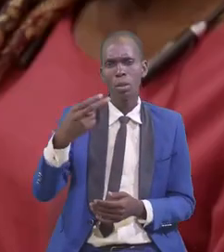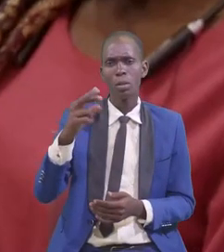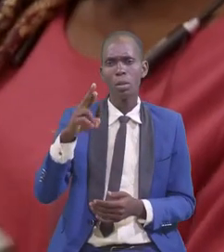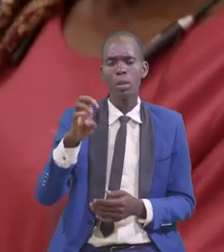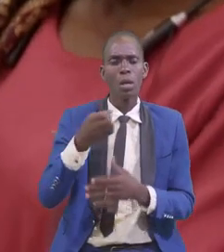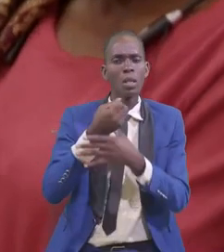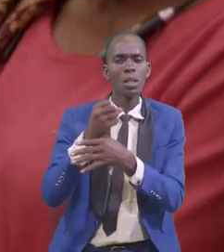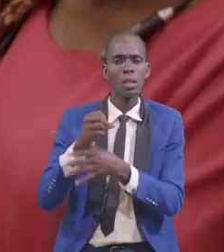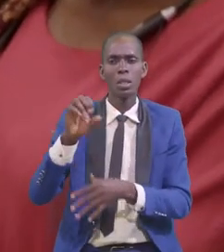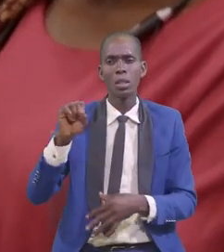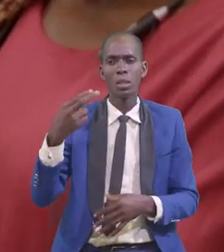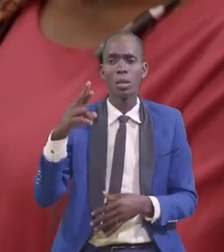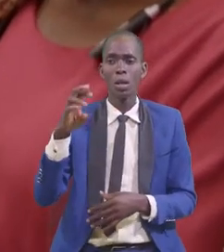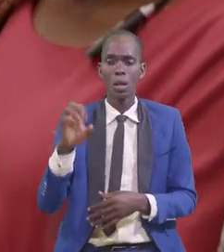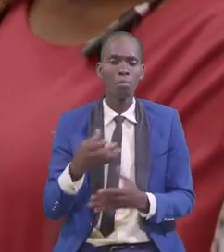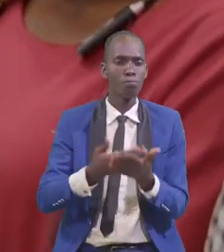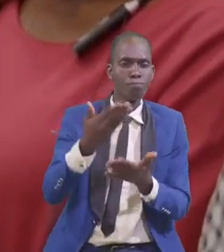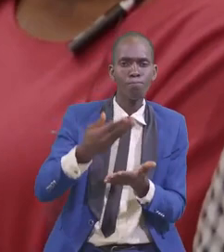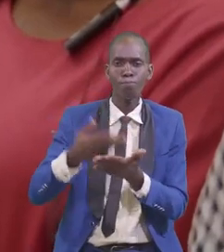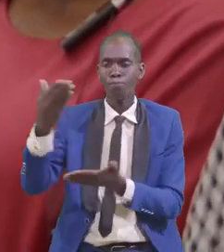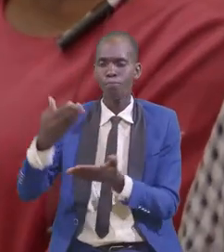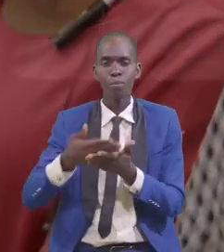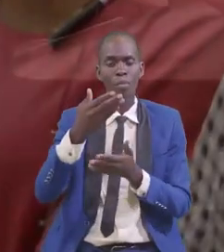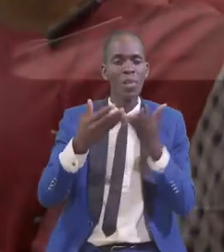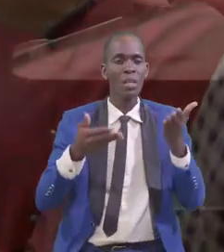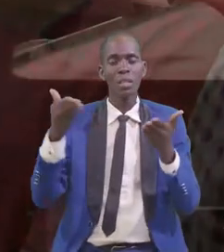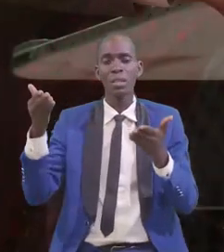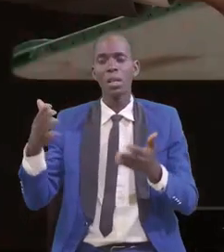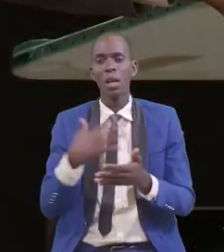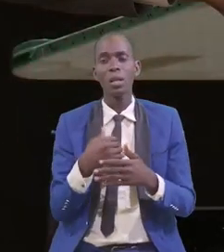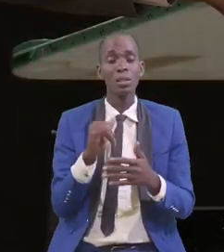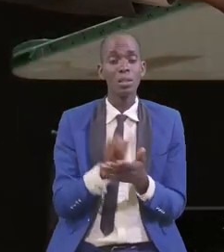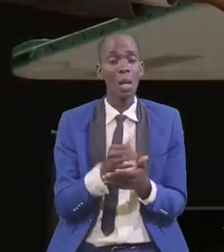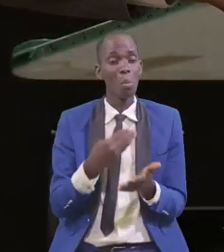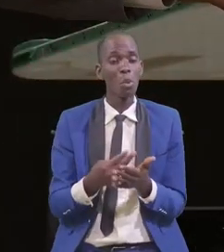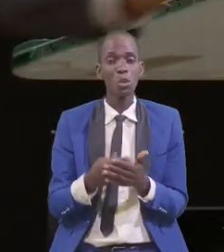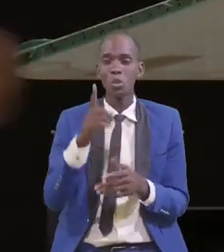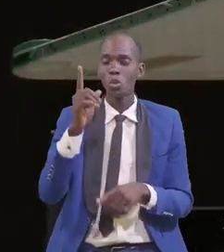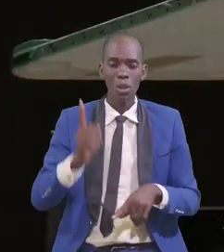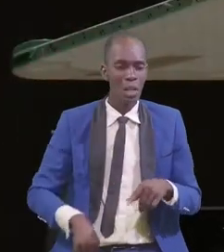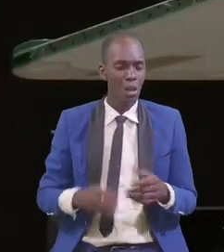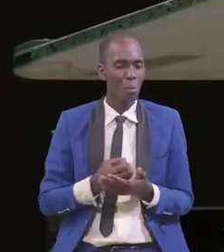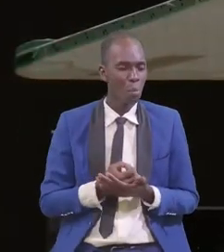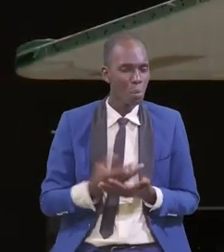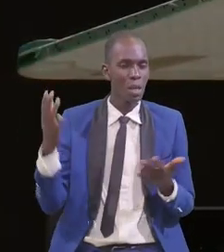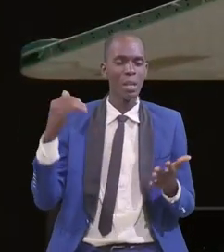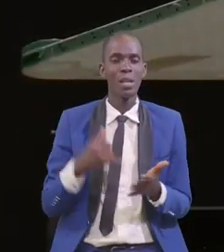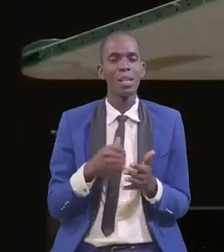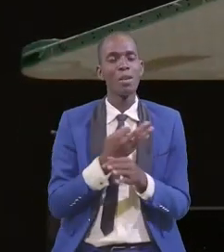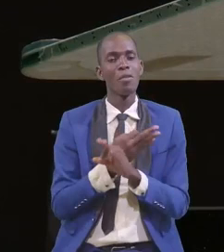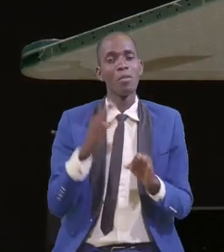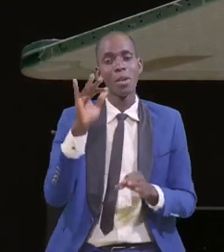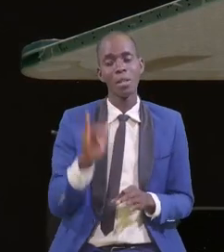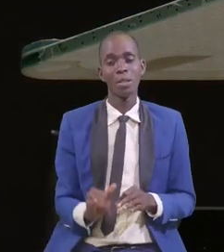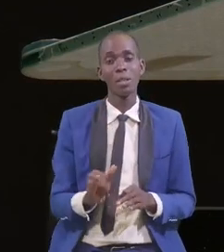shares there. If you don't make the rapture, even that money you cannot spend freely, because you have to take the mark